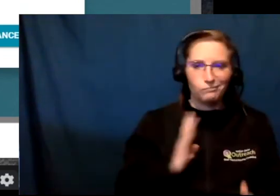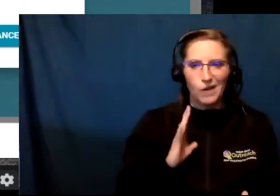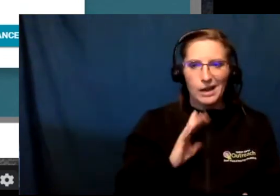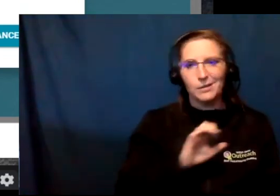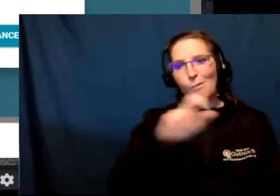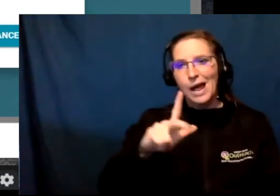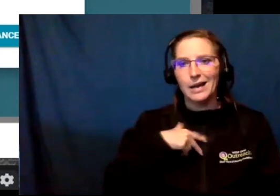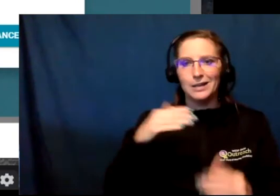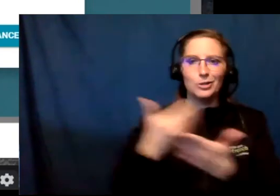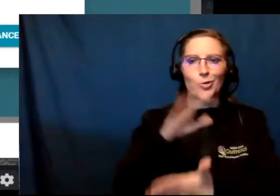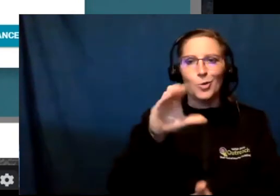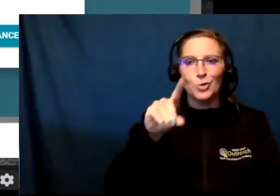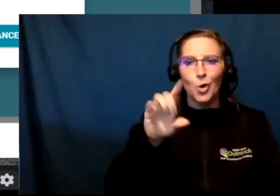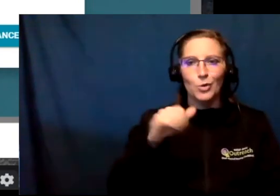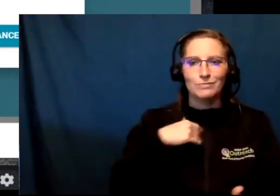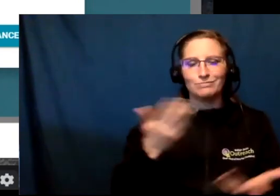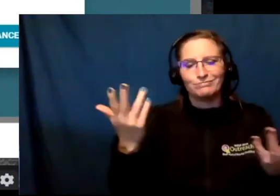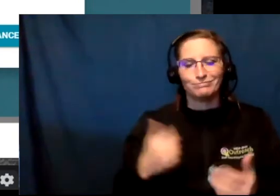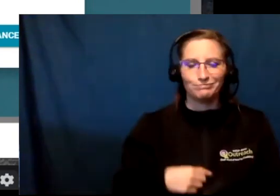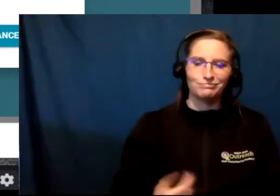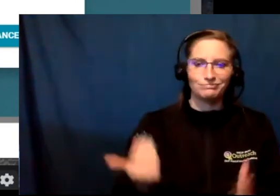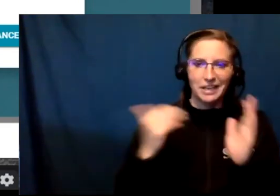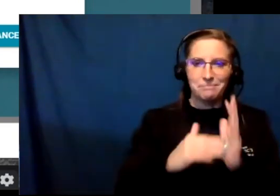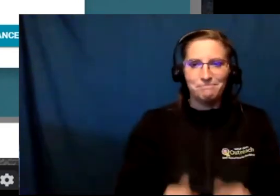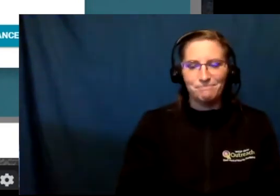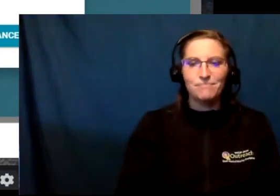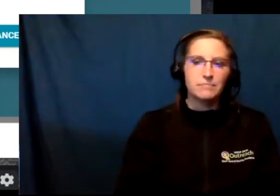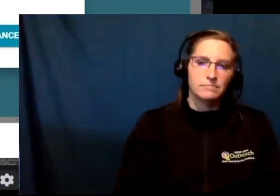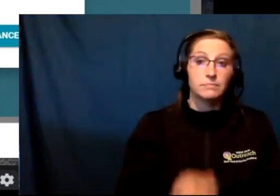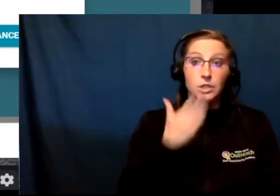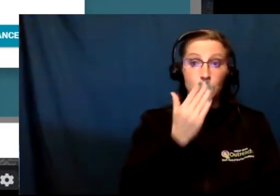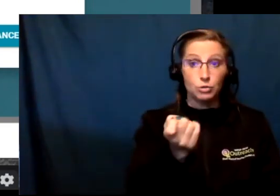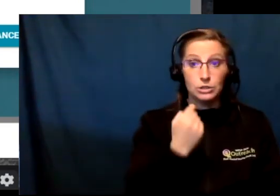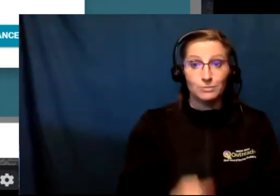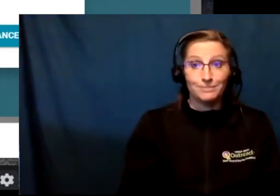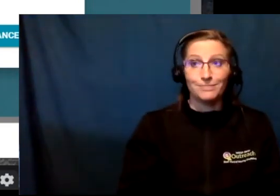have to do that copy and paste trick again. So that's a good question.